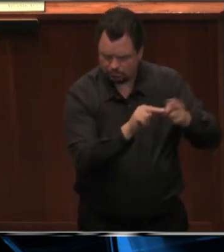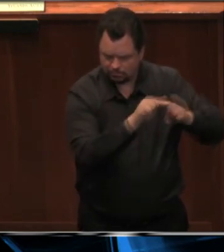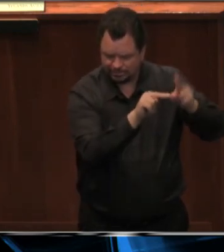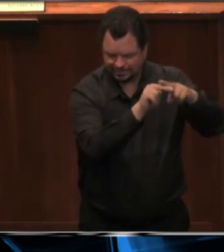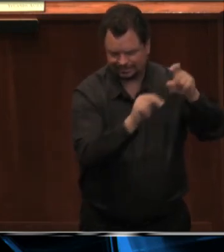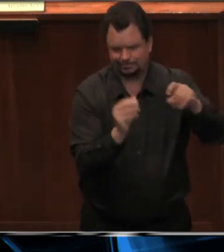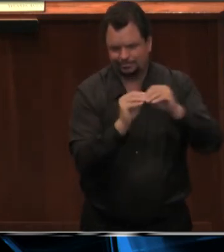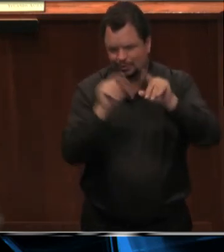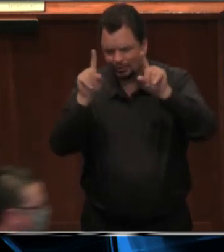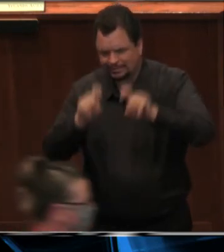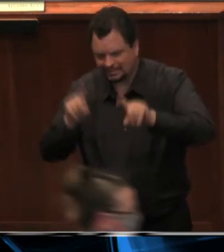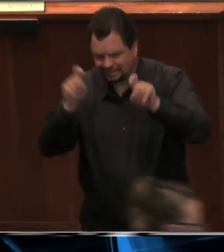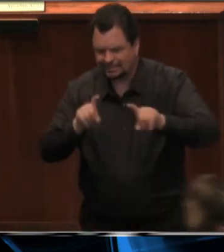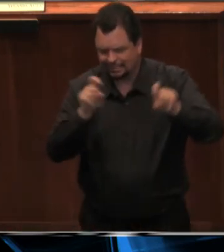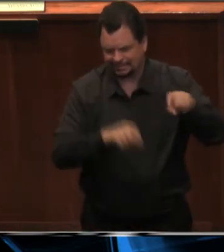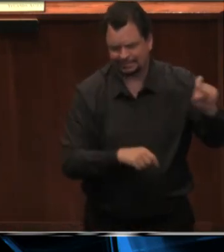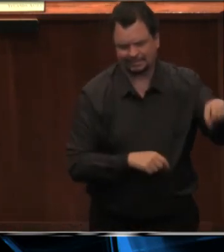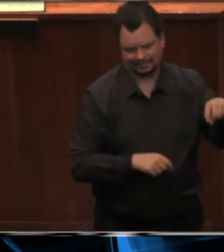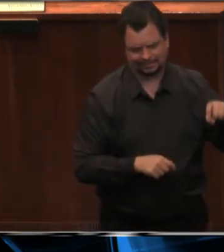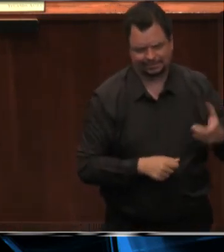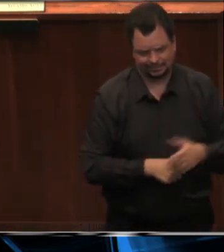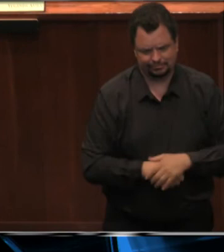Go ahead.